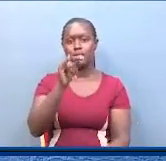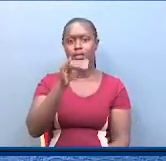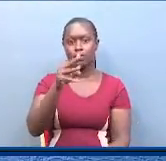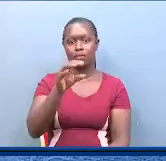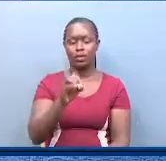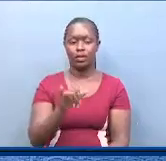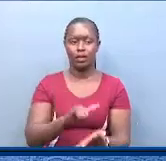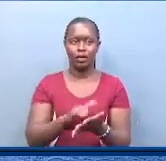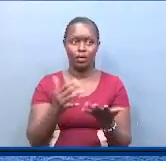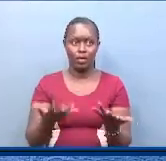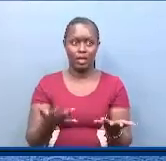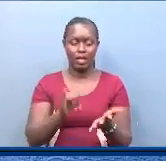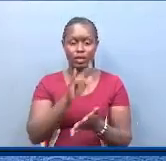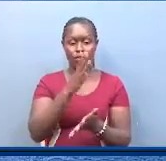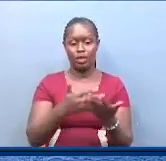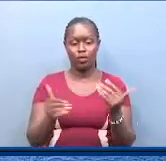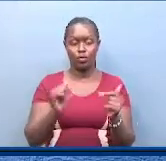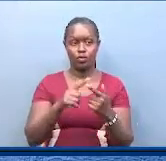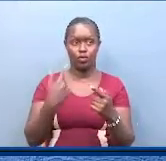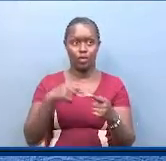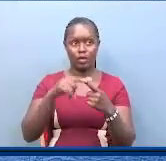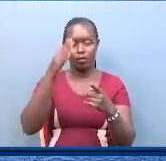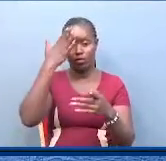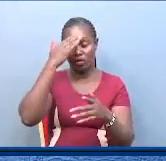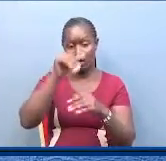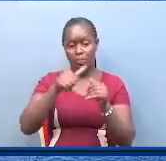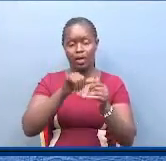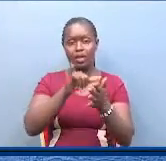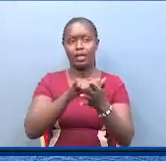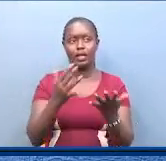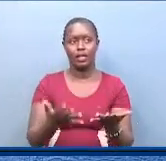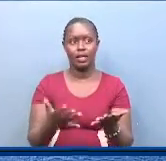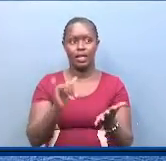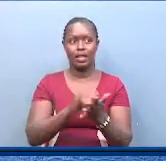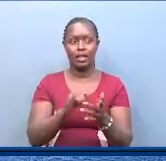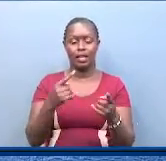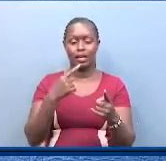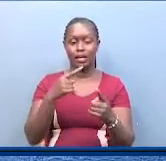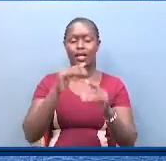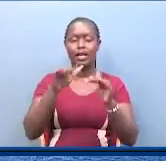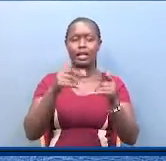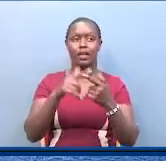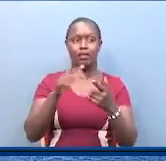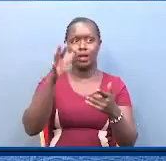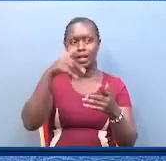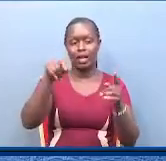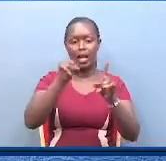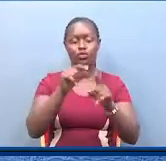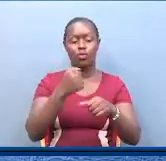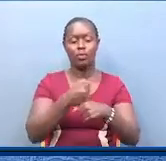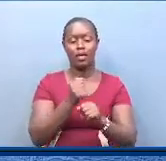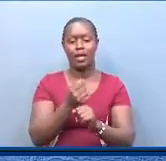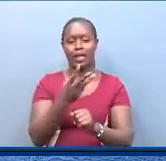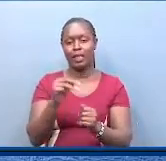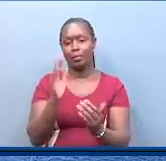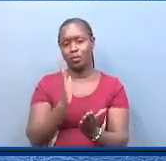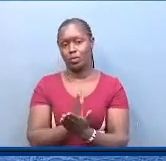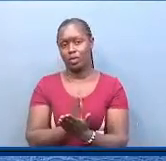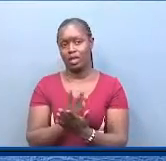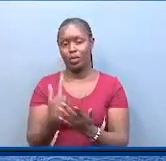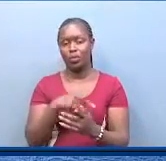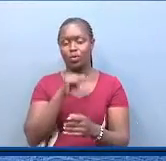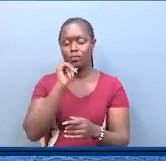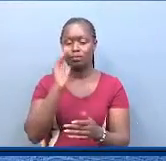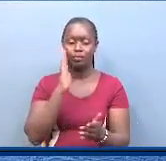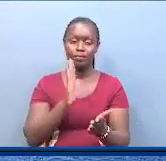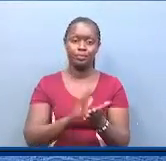that, look, one of the things that you have mastered in is propagating lies and mainstreaming them as the truth. We don't mind the fact